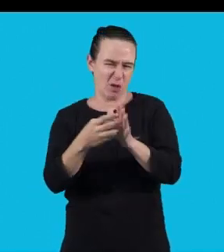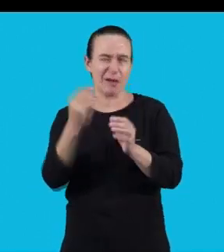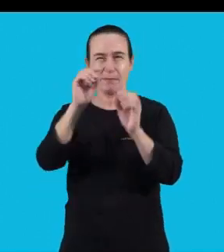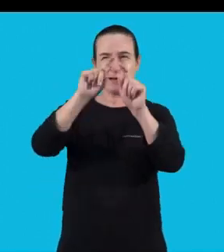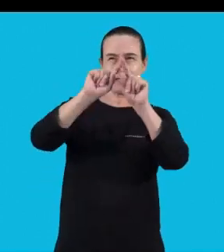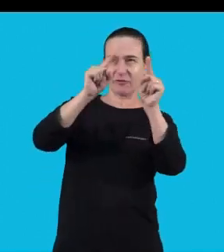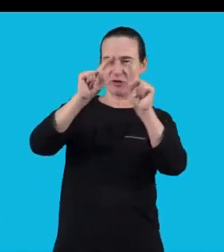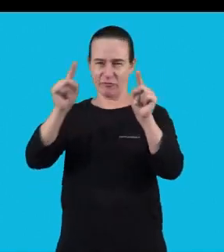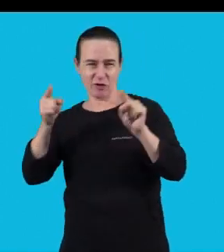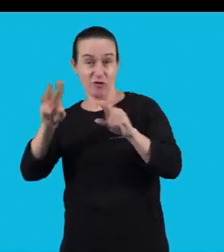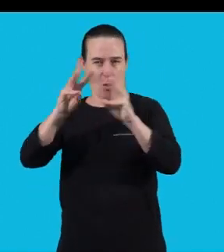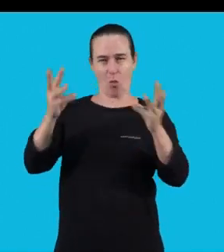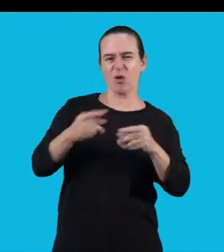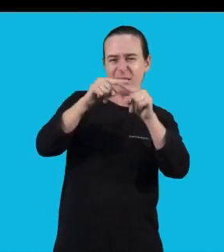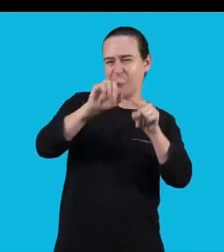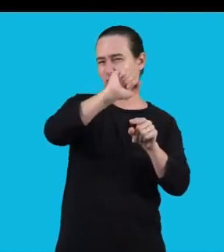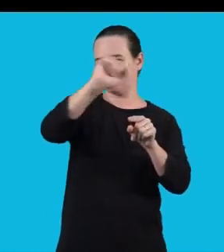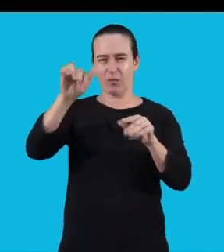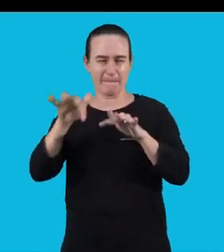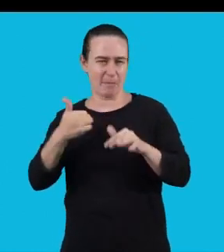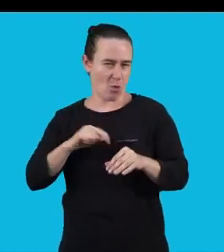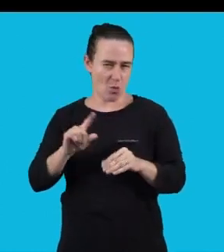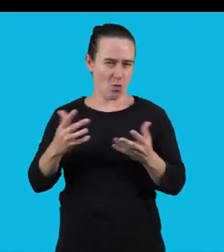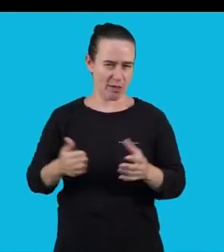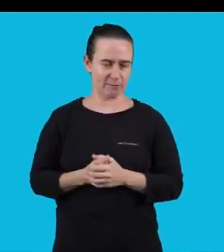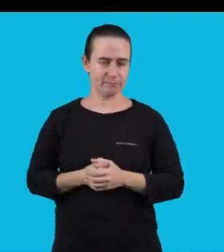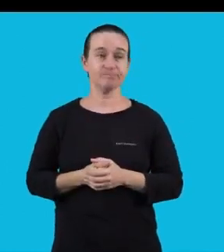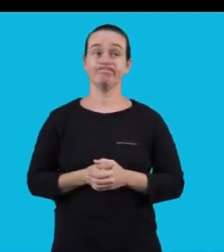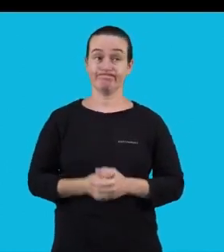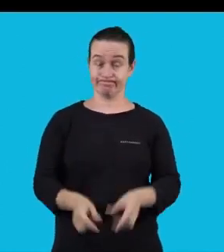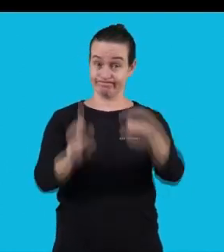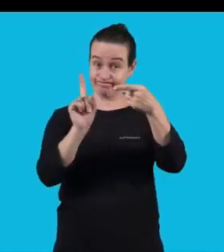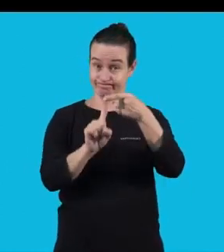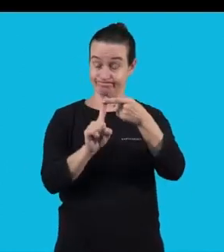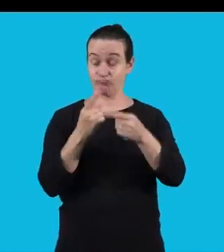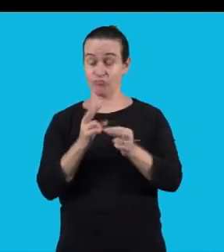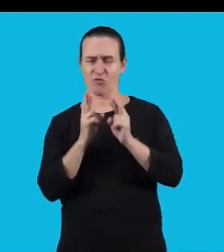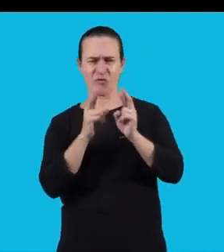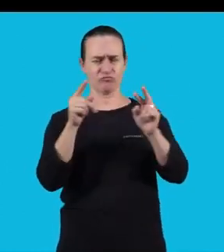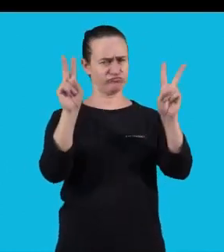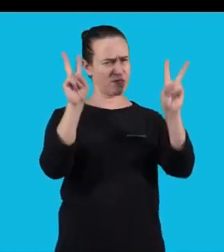example. Now let's go to the questions. Question 5.1 says, refer to the